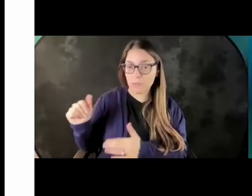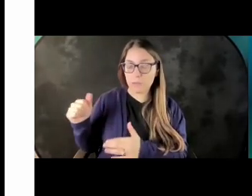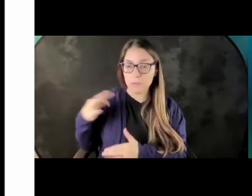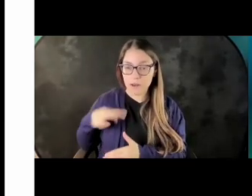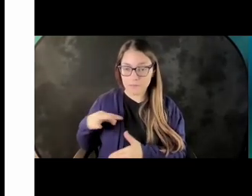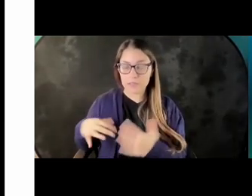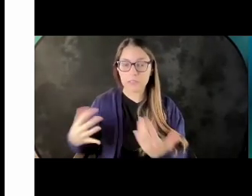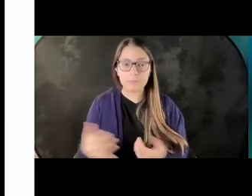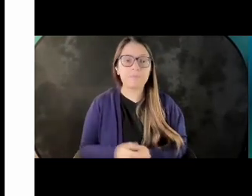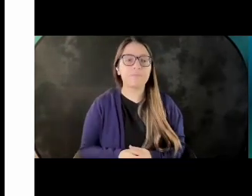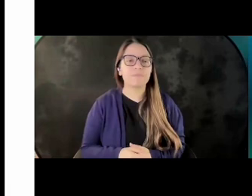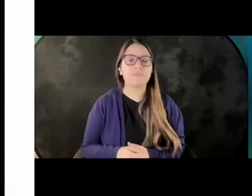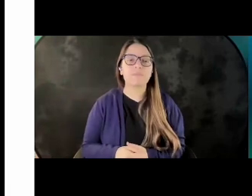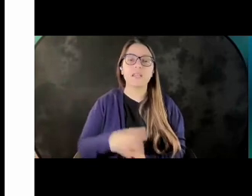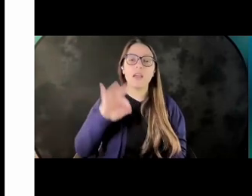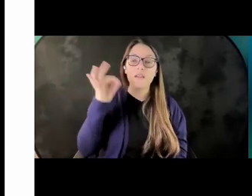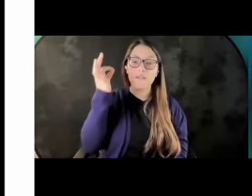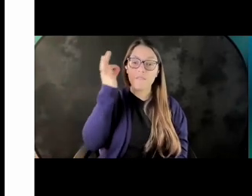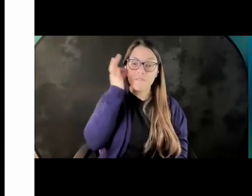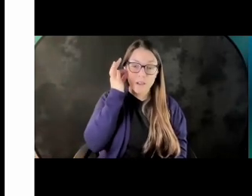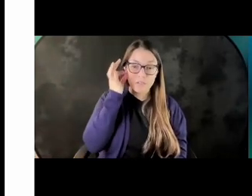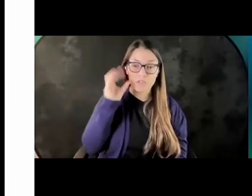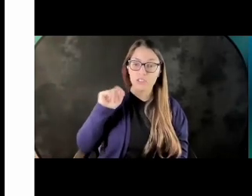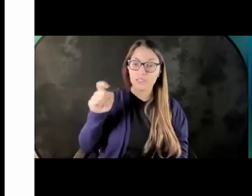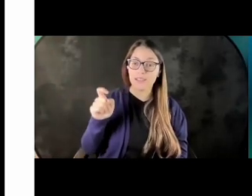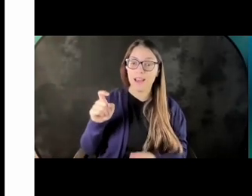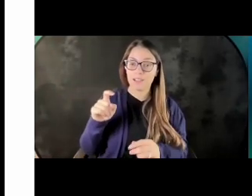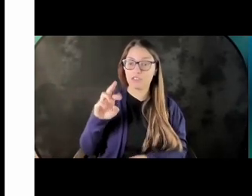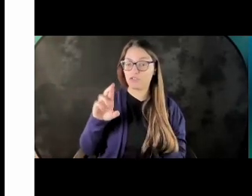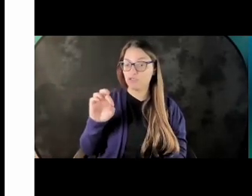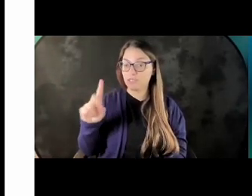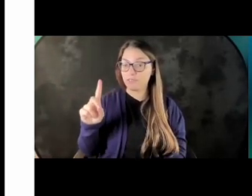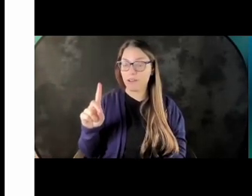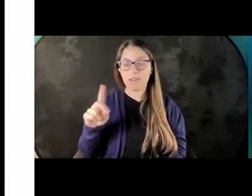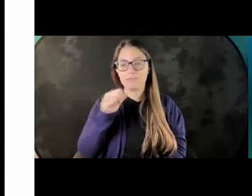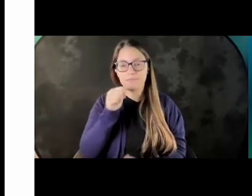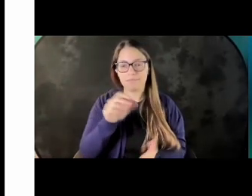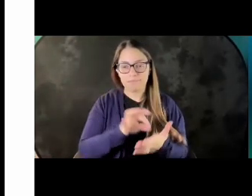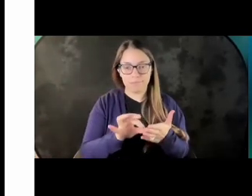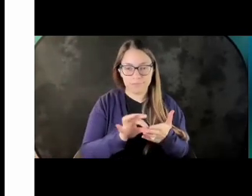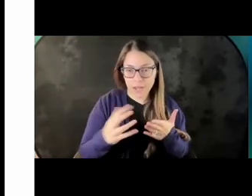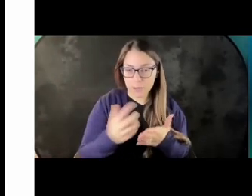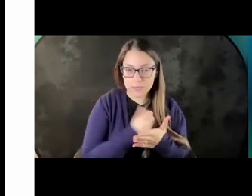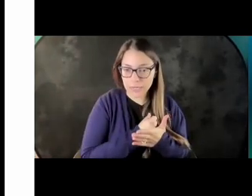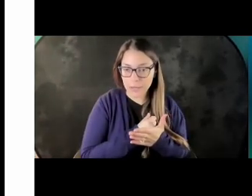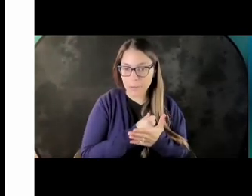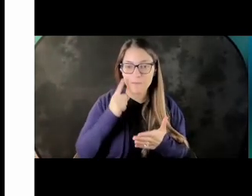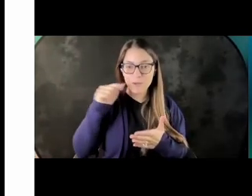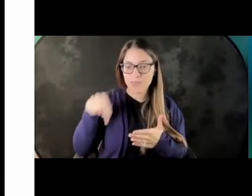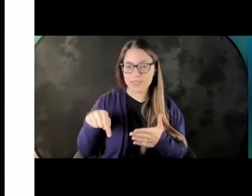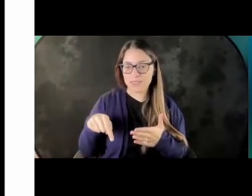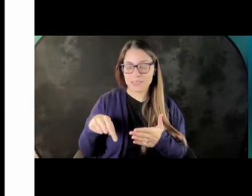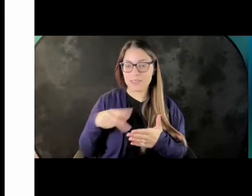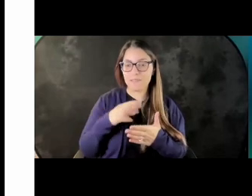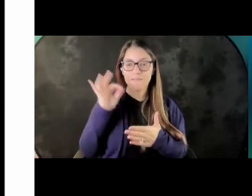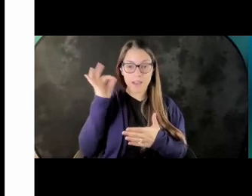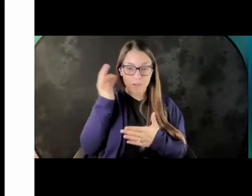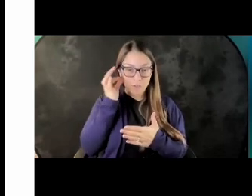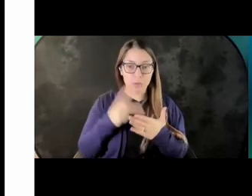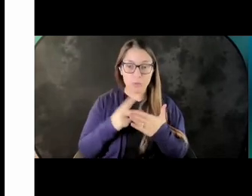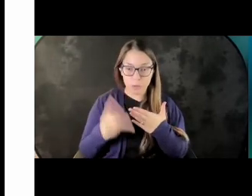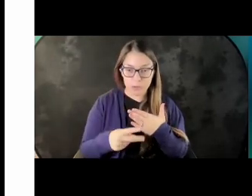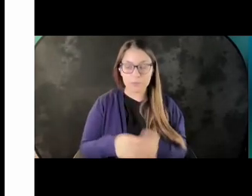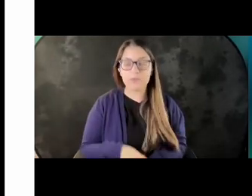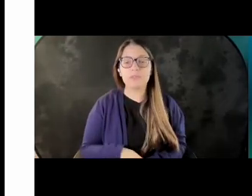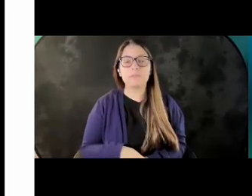state income tax refunds do not count as income for these federal benefit programs. Federal tax